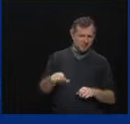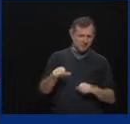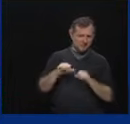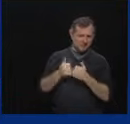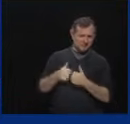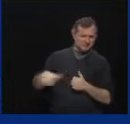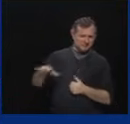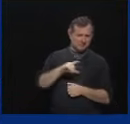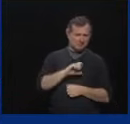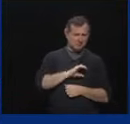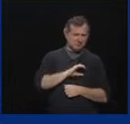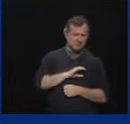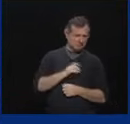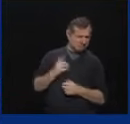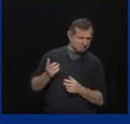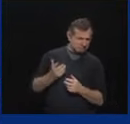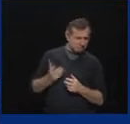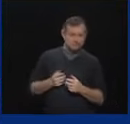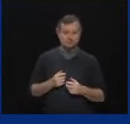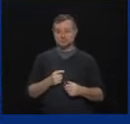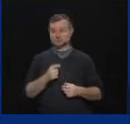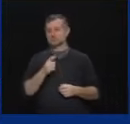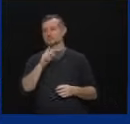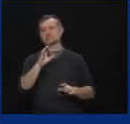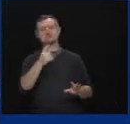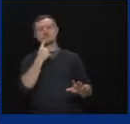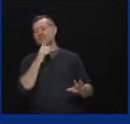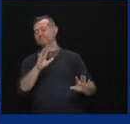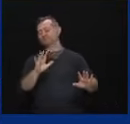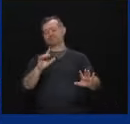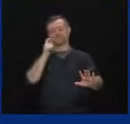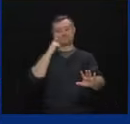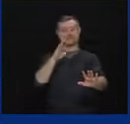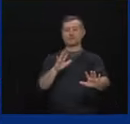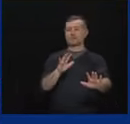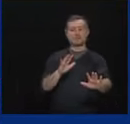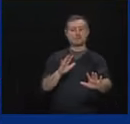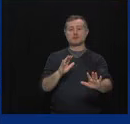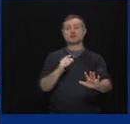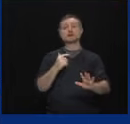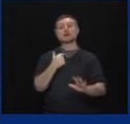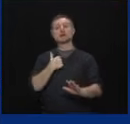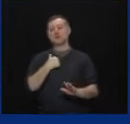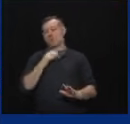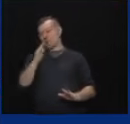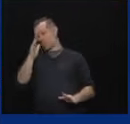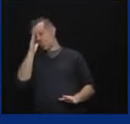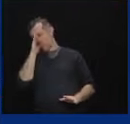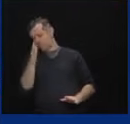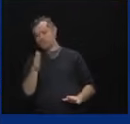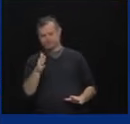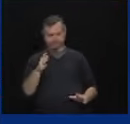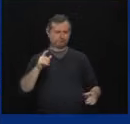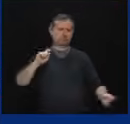day one. I said, what I'm going to do is turn it upside down and